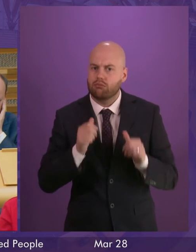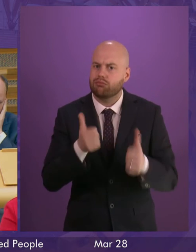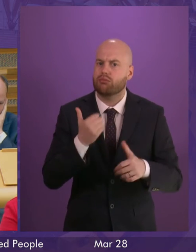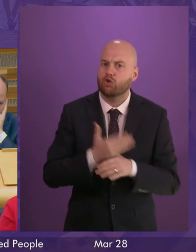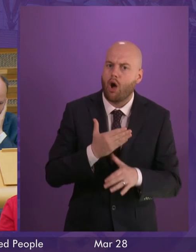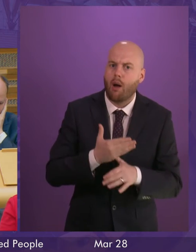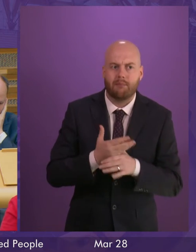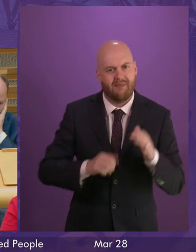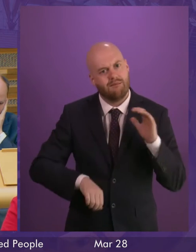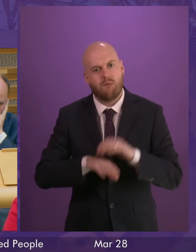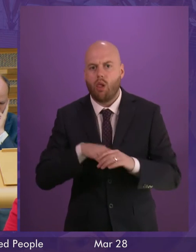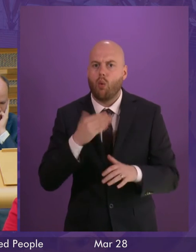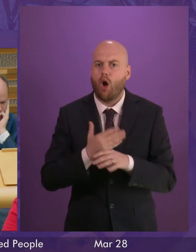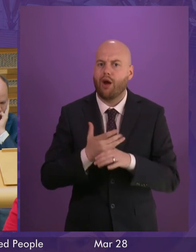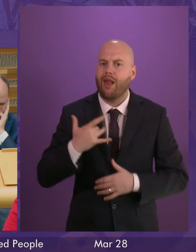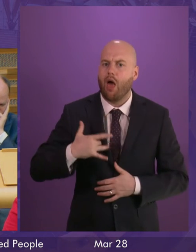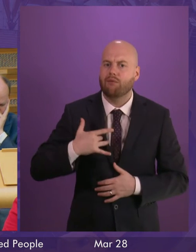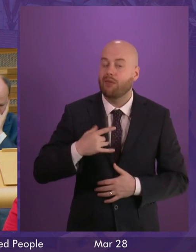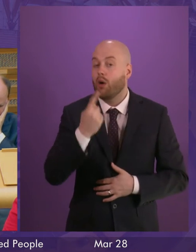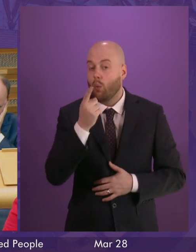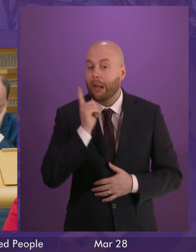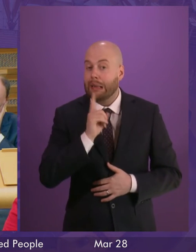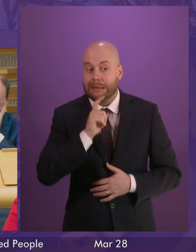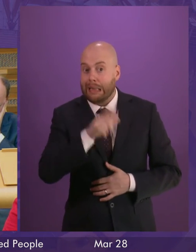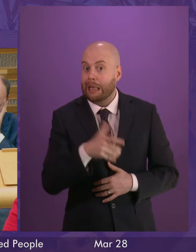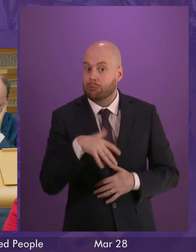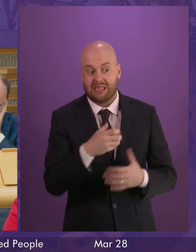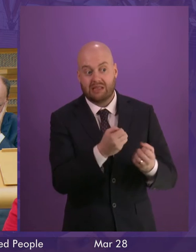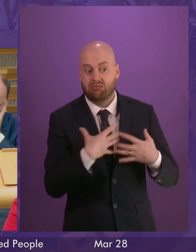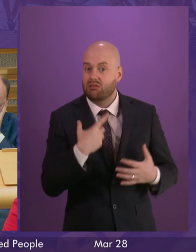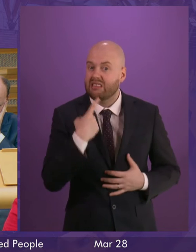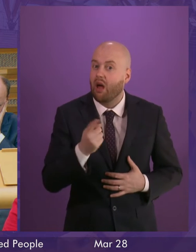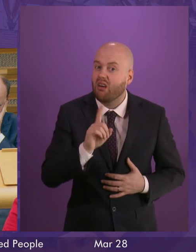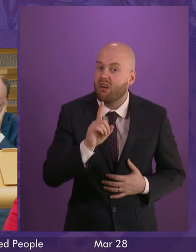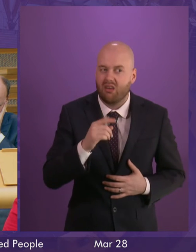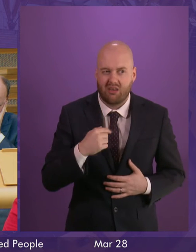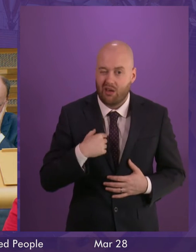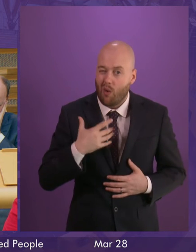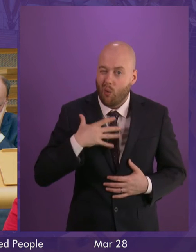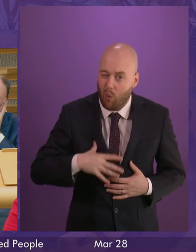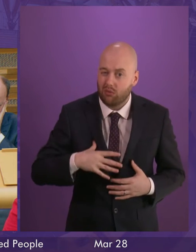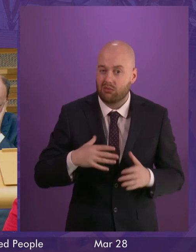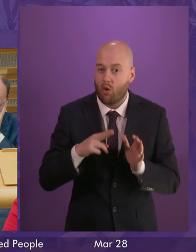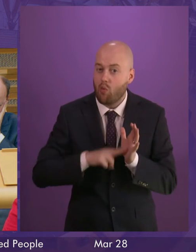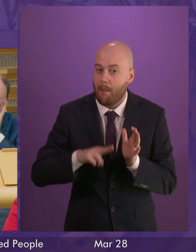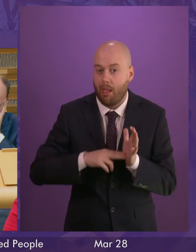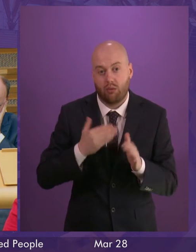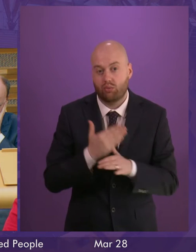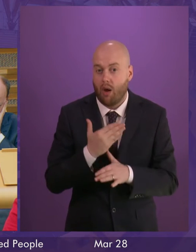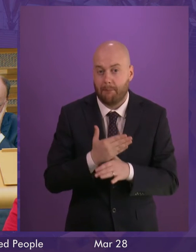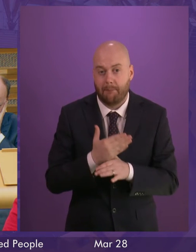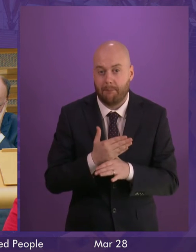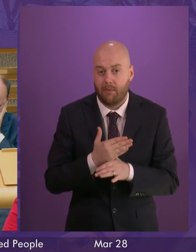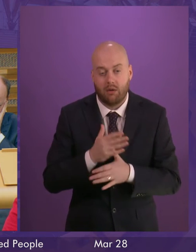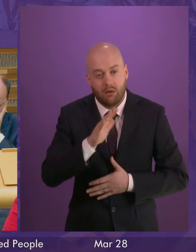one disabled lady said to me a few weeks ago, I just want a normal job, not a job that was created because I'm a disabled